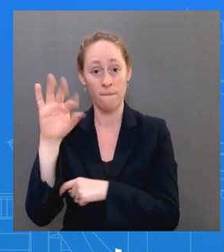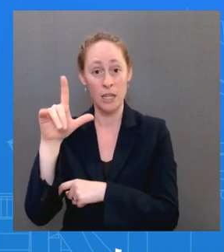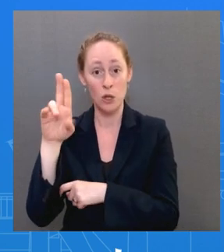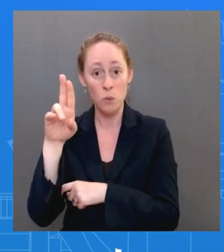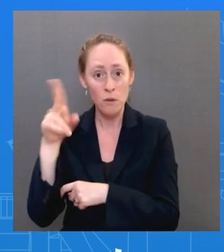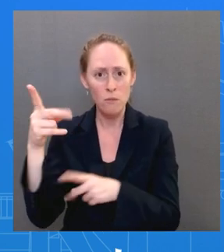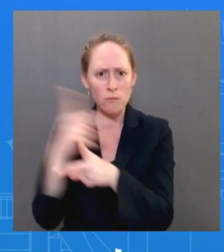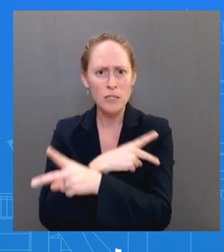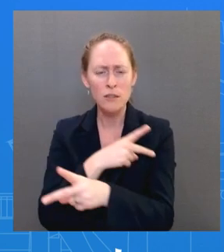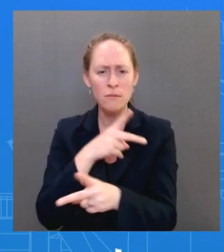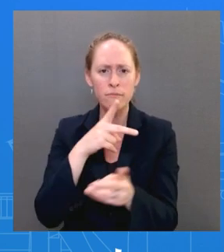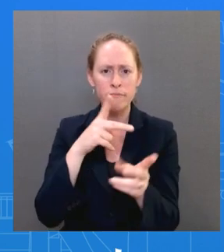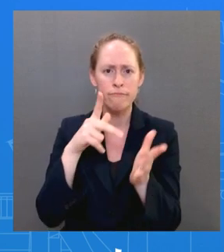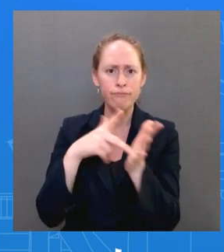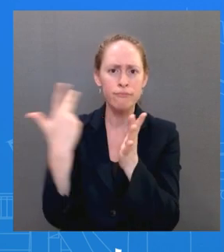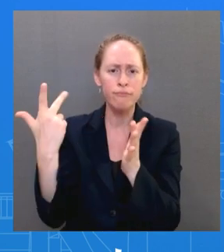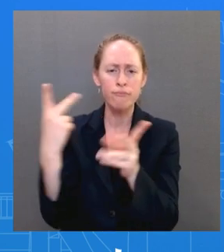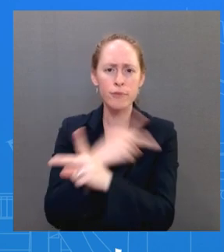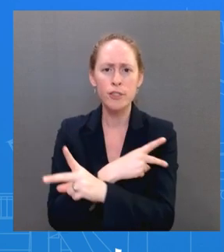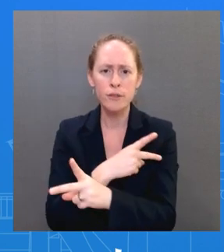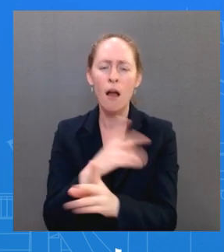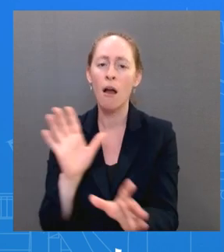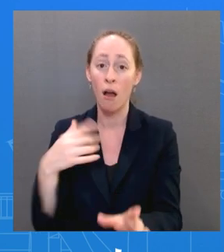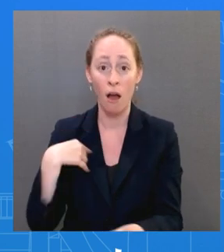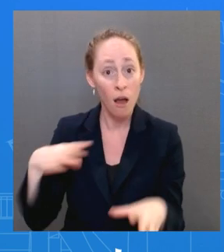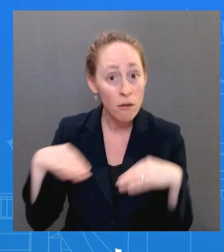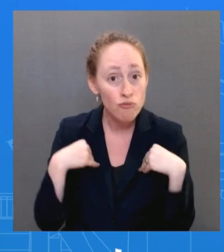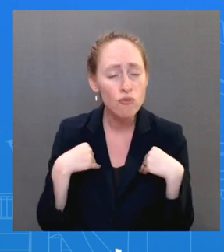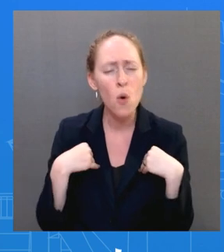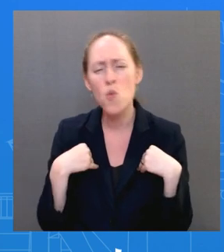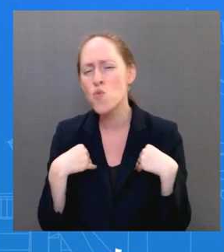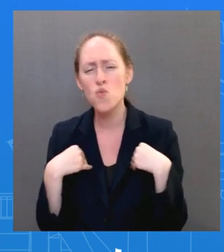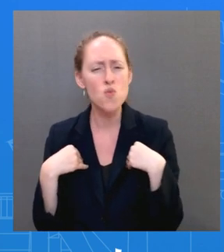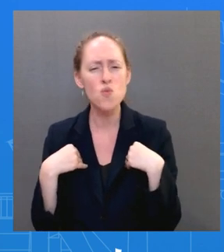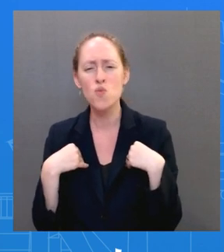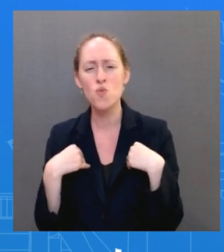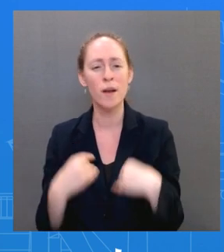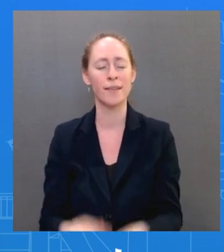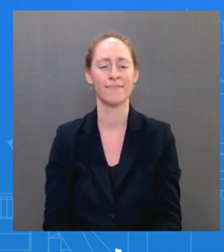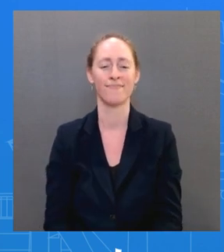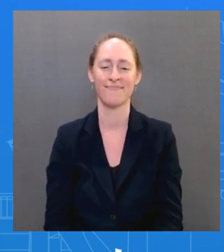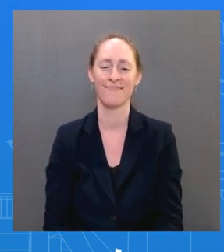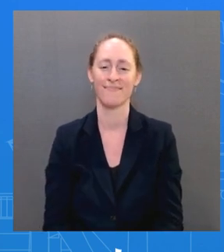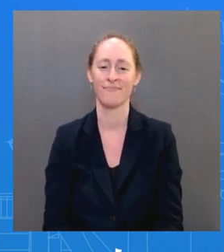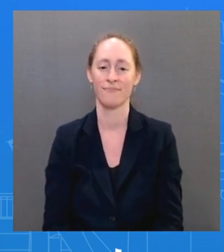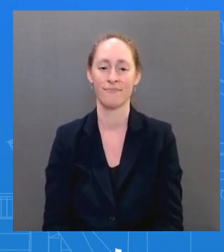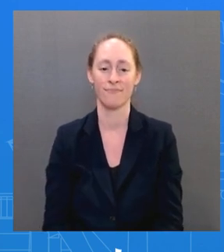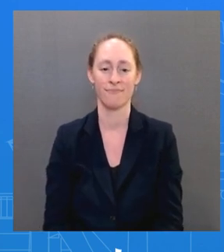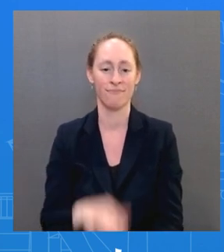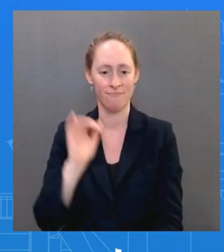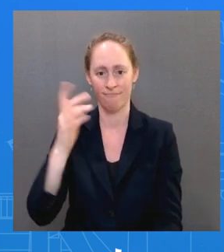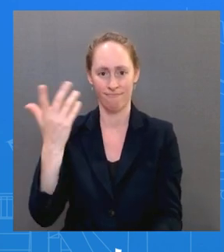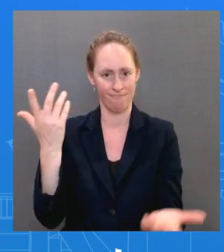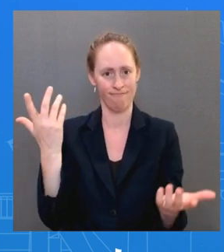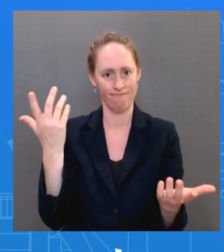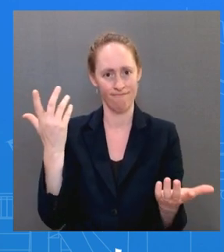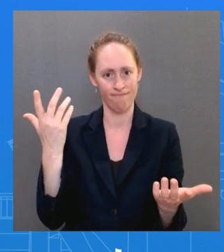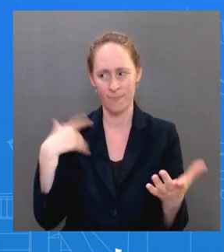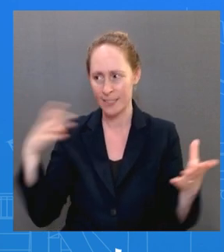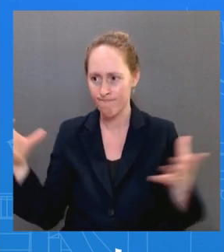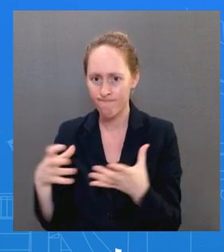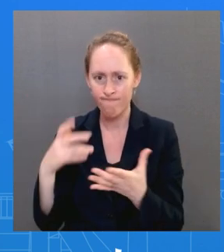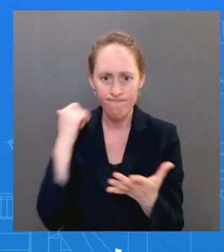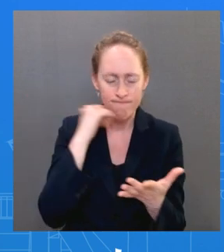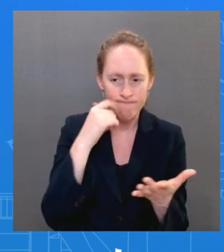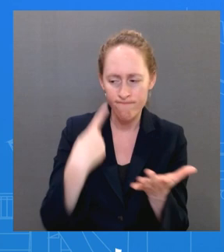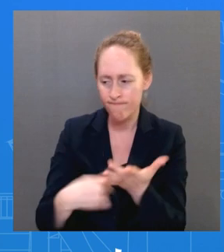And that is why we are here every day and working and trying to inform Americans that the best